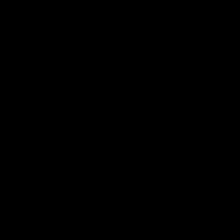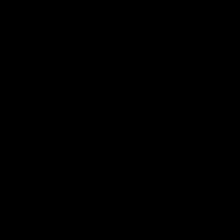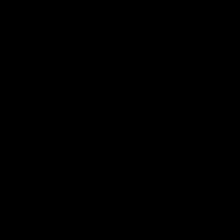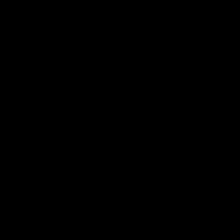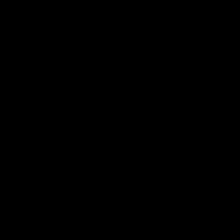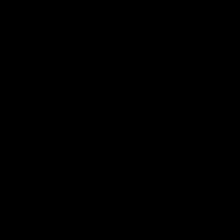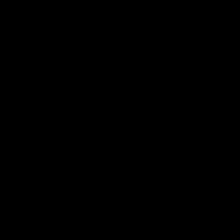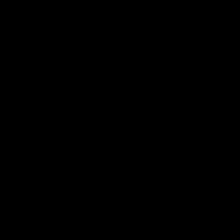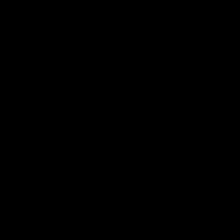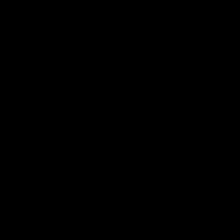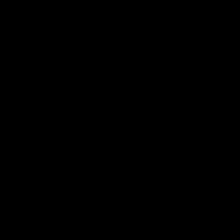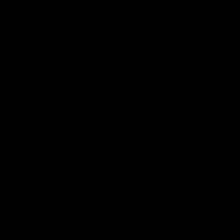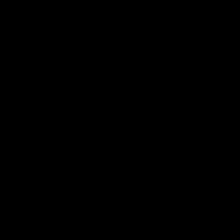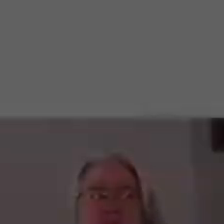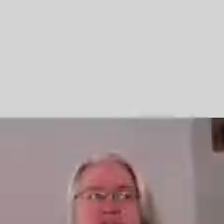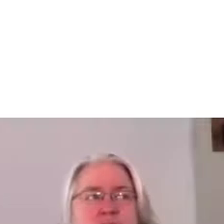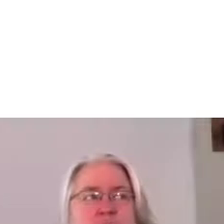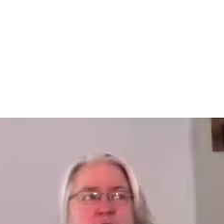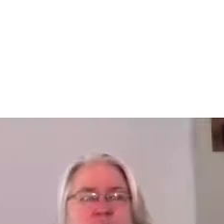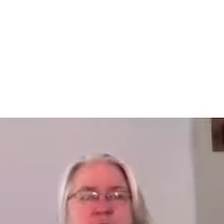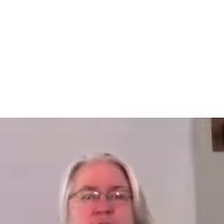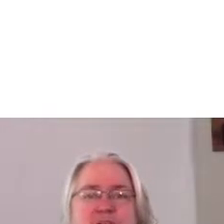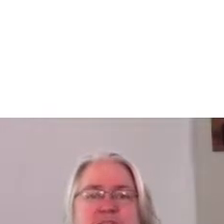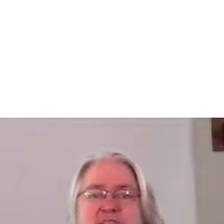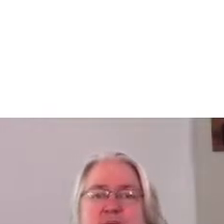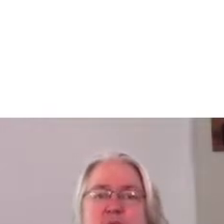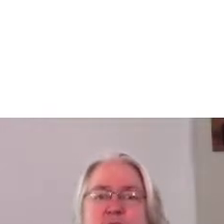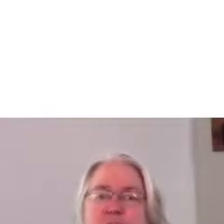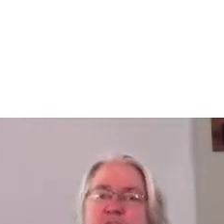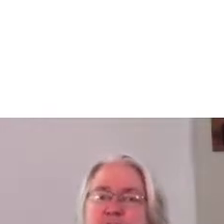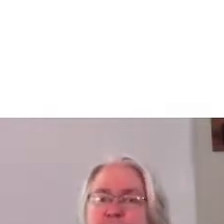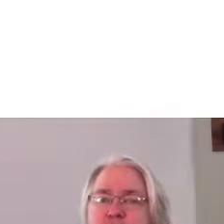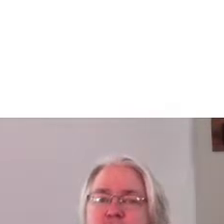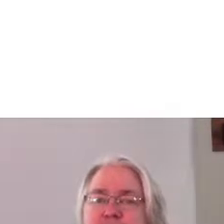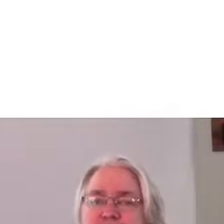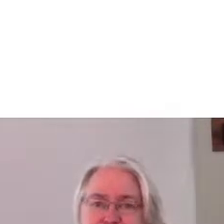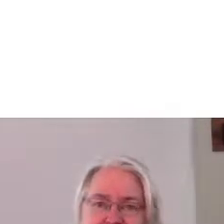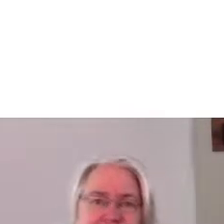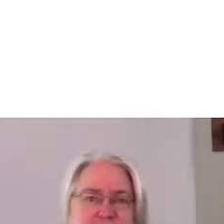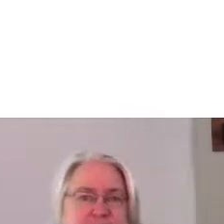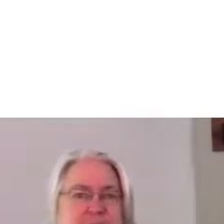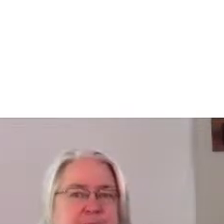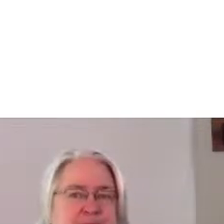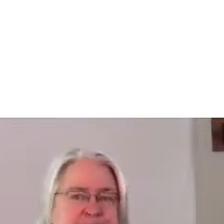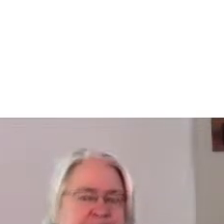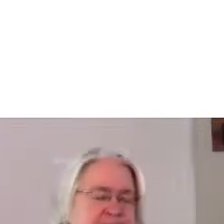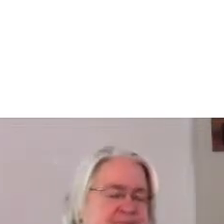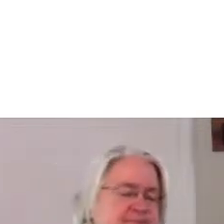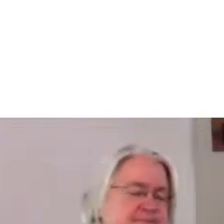Our opening hymn today is Our World is One World. It's number 134 in the Gray Hymnal.